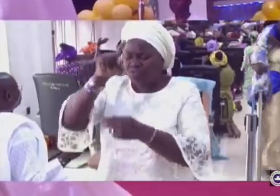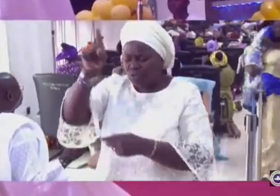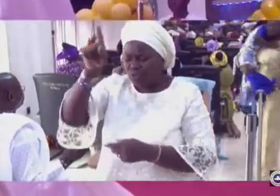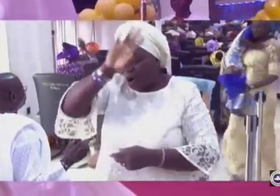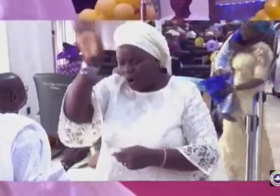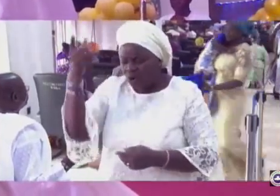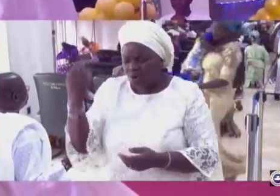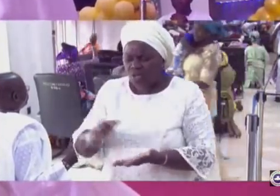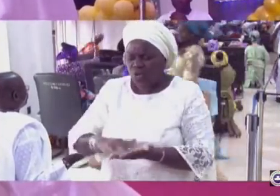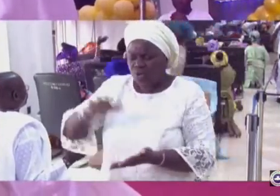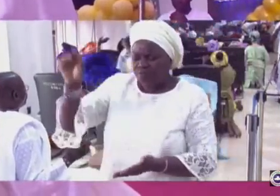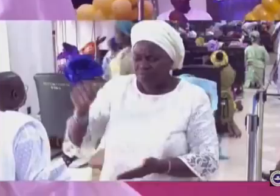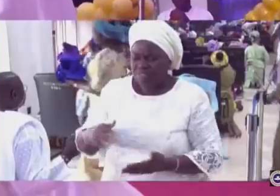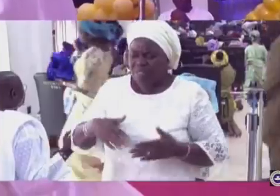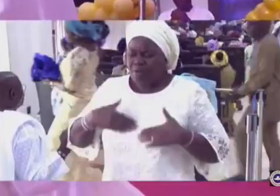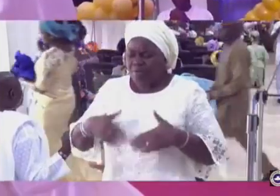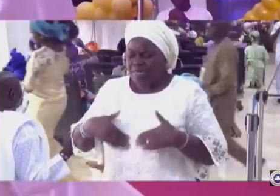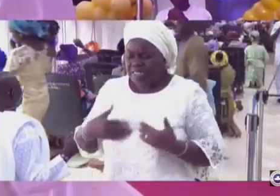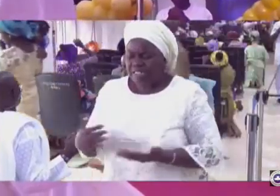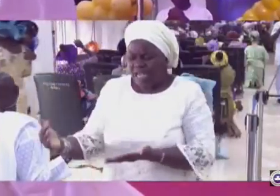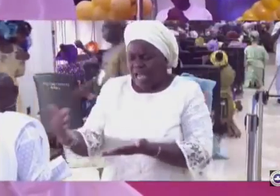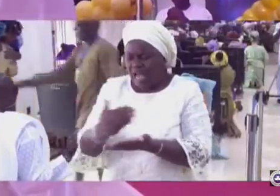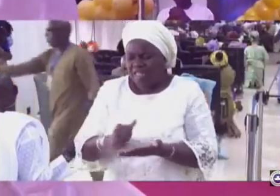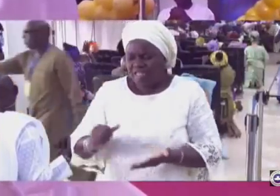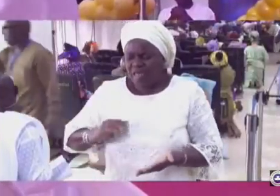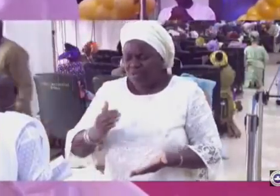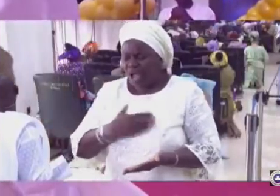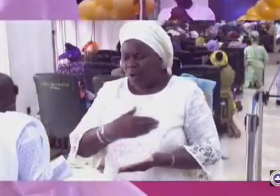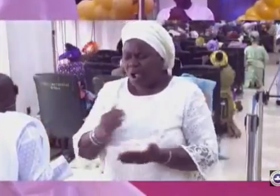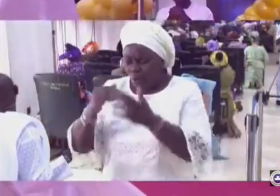Please accept our worship in Jesus' name.